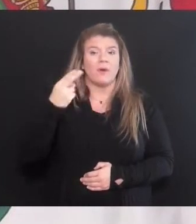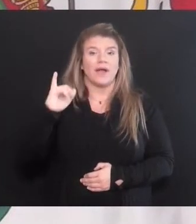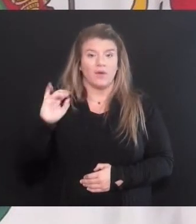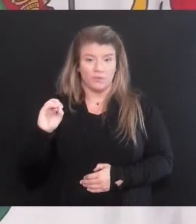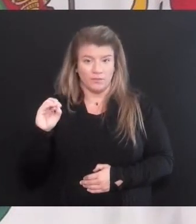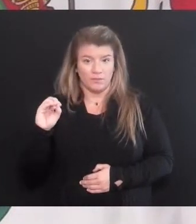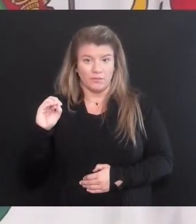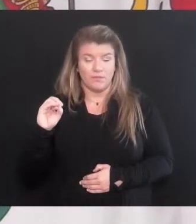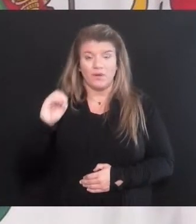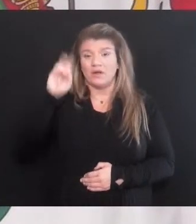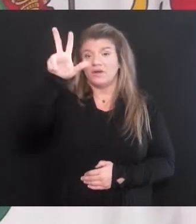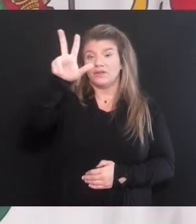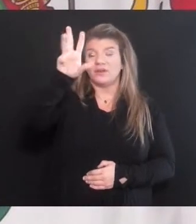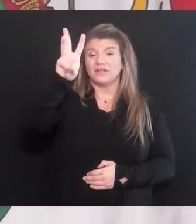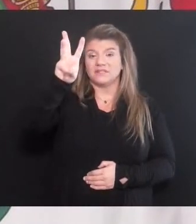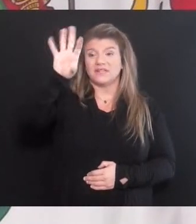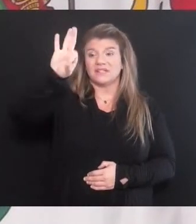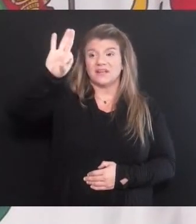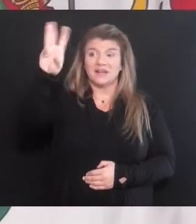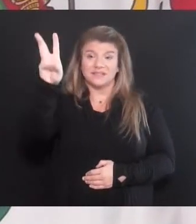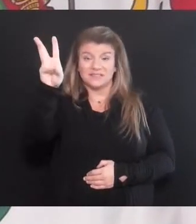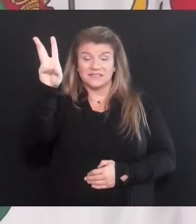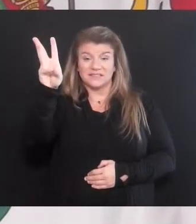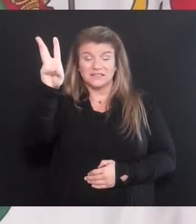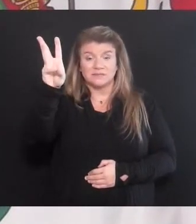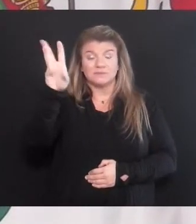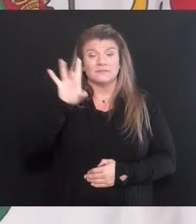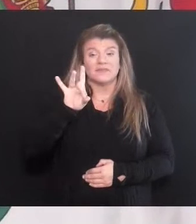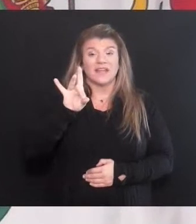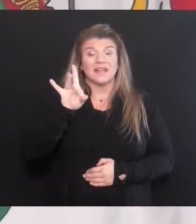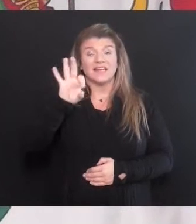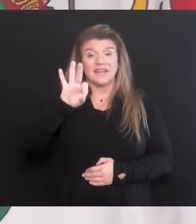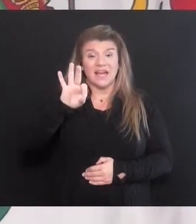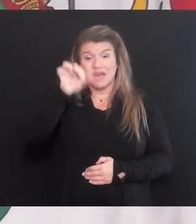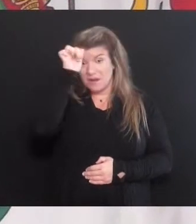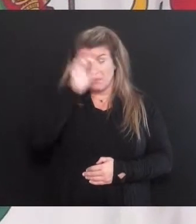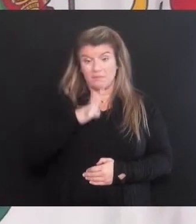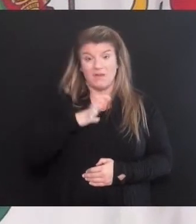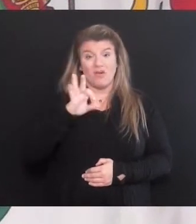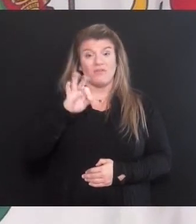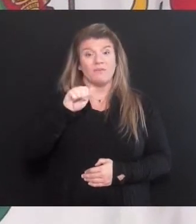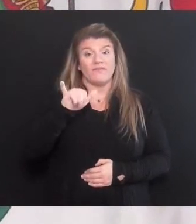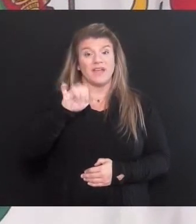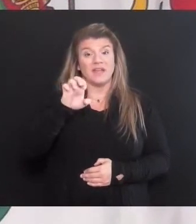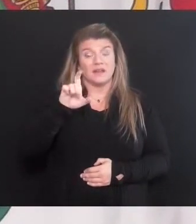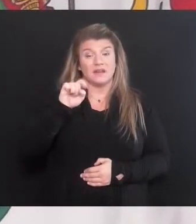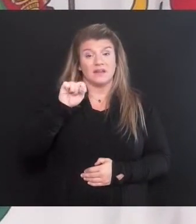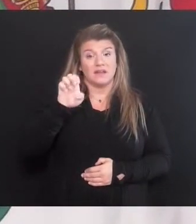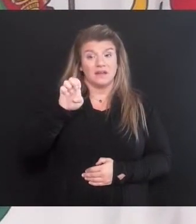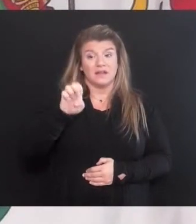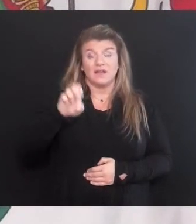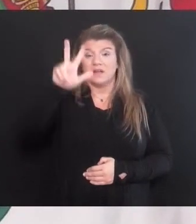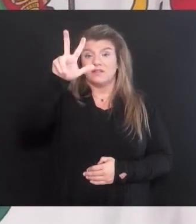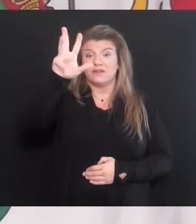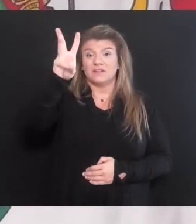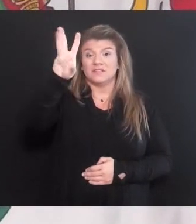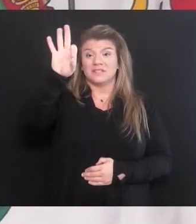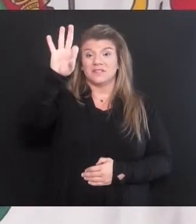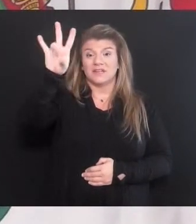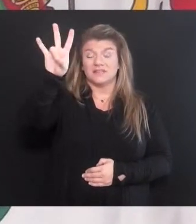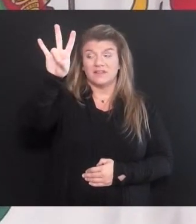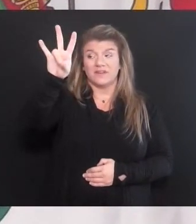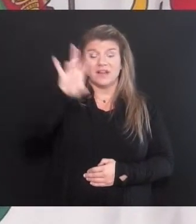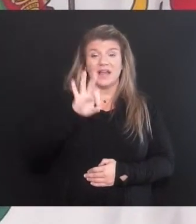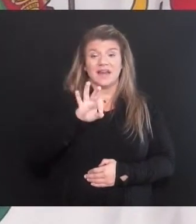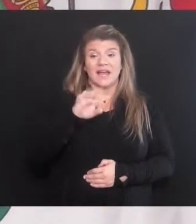County. The 3,696th death, an 89-year-old male from Fayette County. The 3,697th